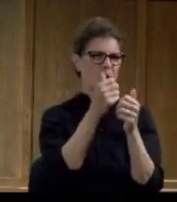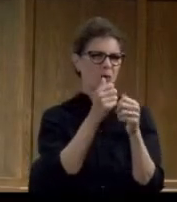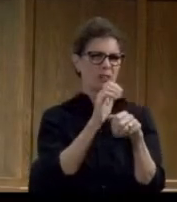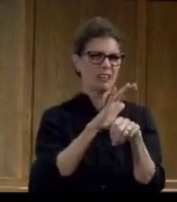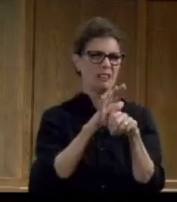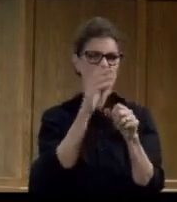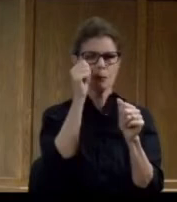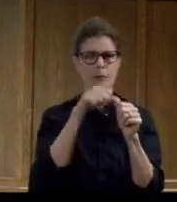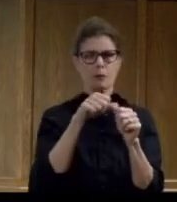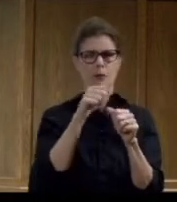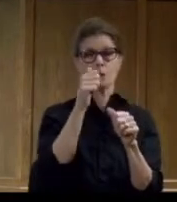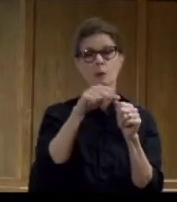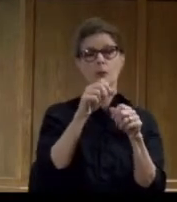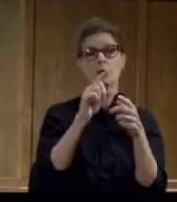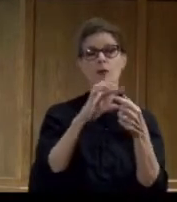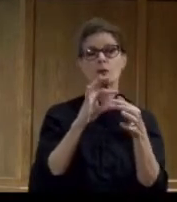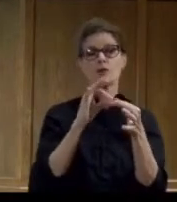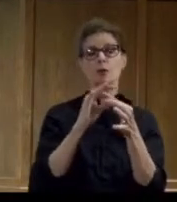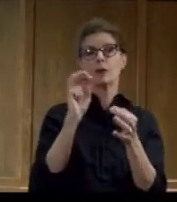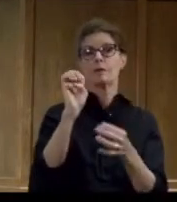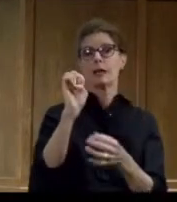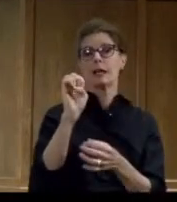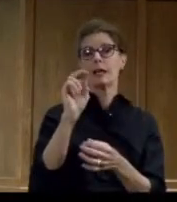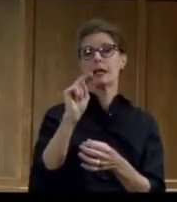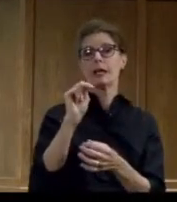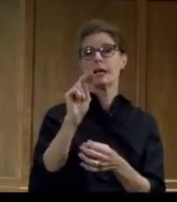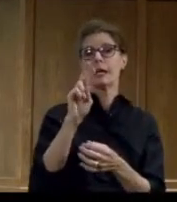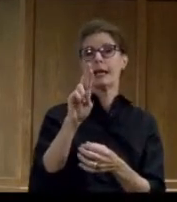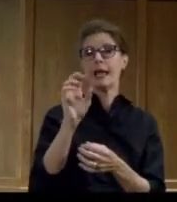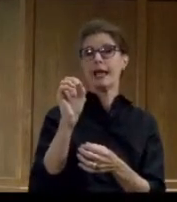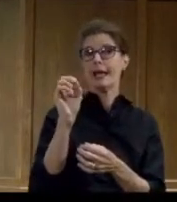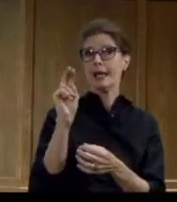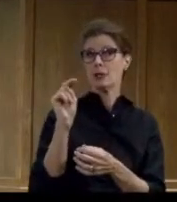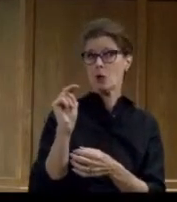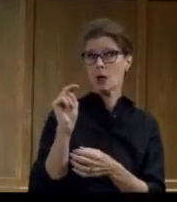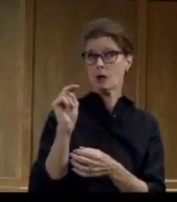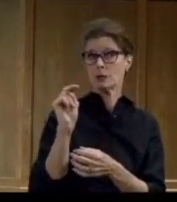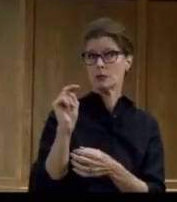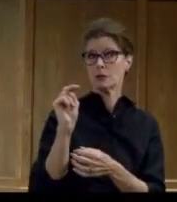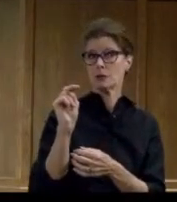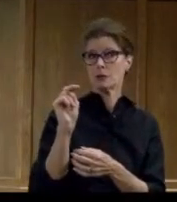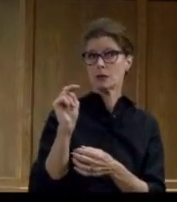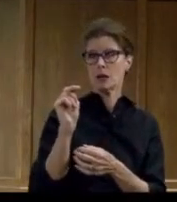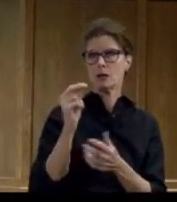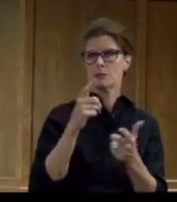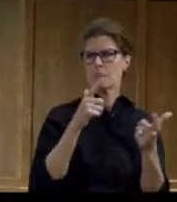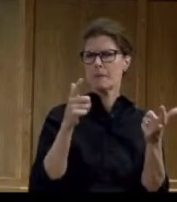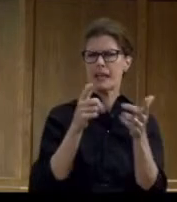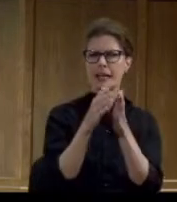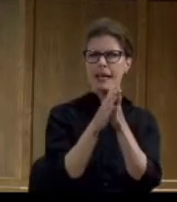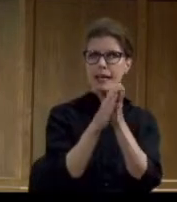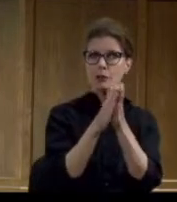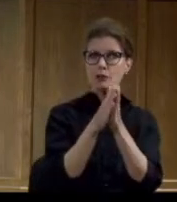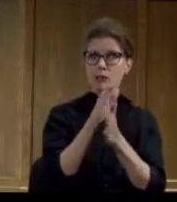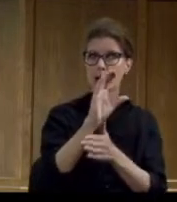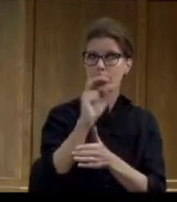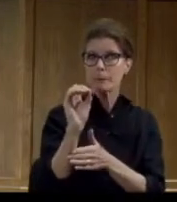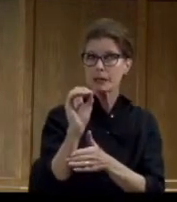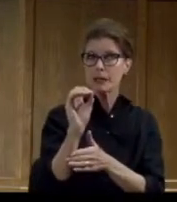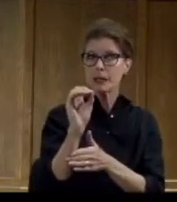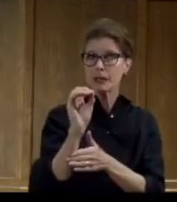remember the story of Enron? It's a huge, huge scandal. So it's this big energy company, and for years they had